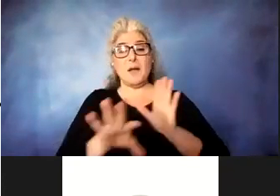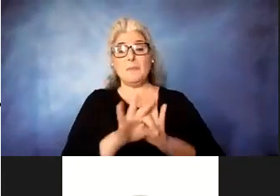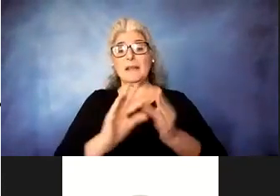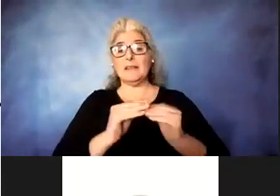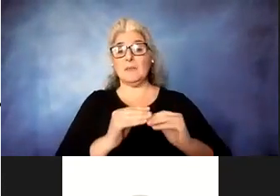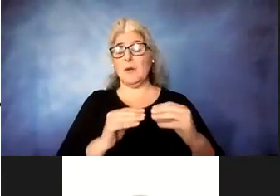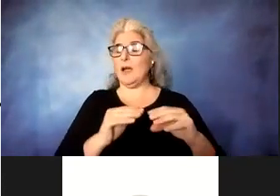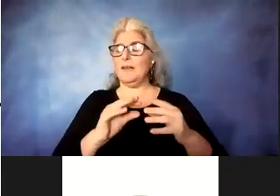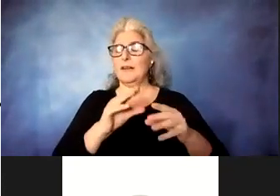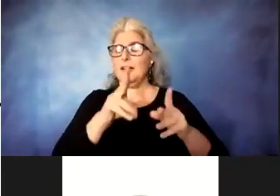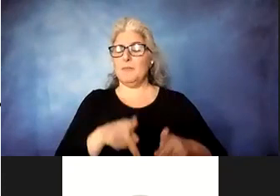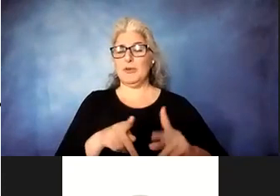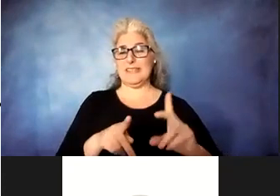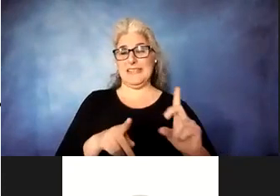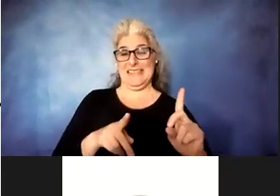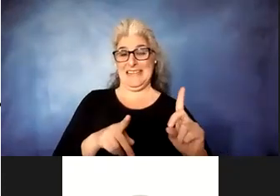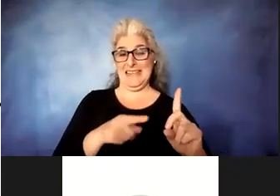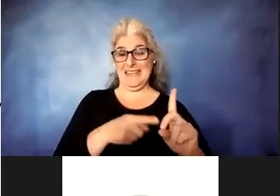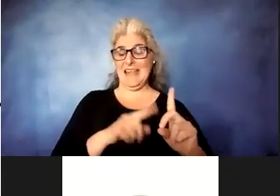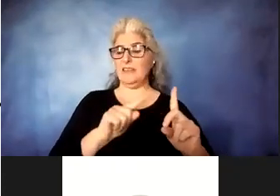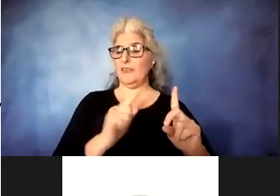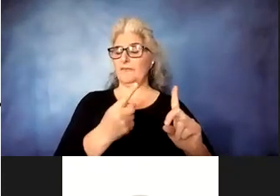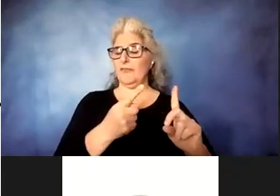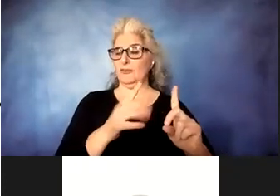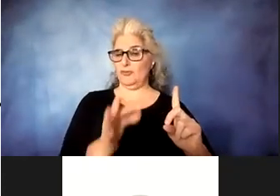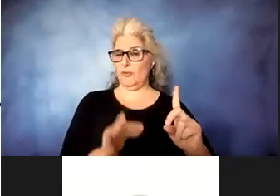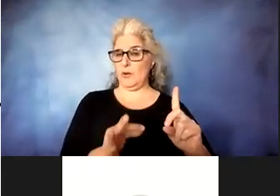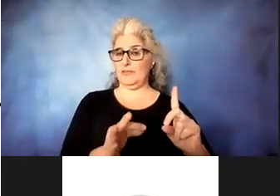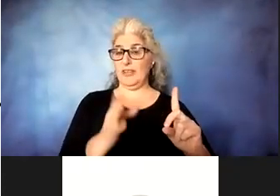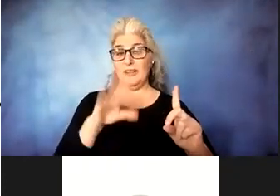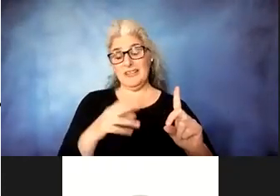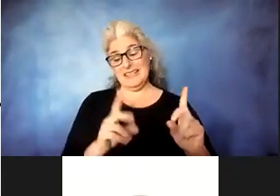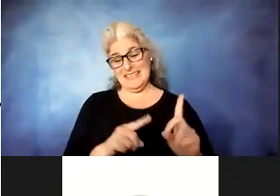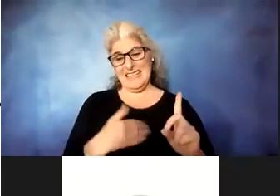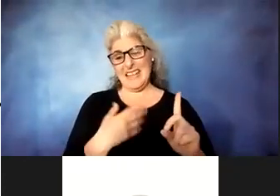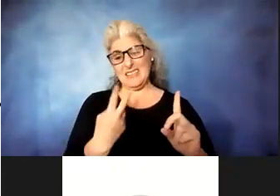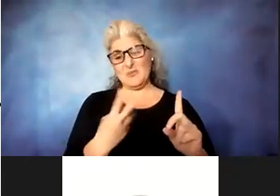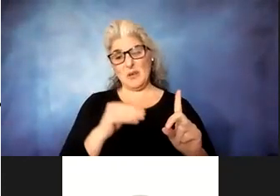also happens to have the fewest number of votes in this round with only 12%. So